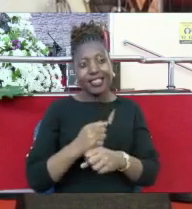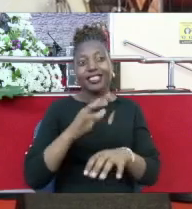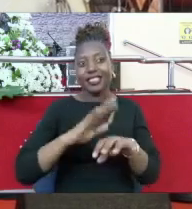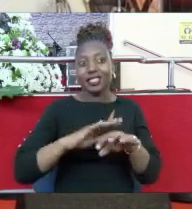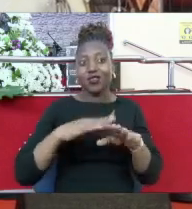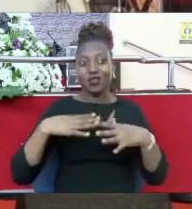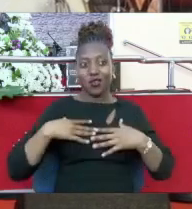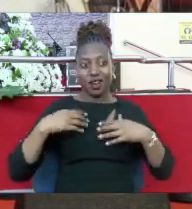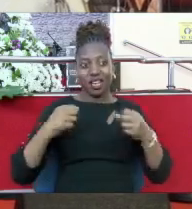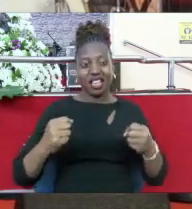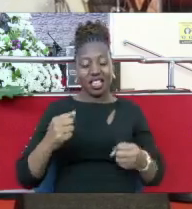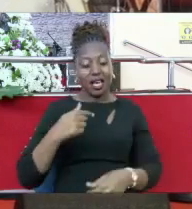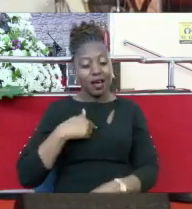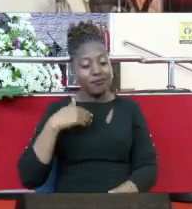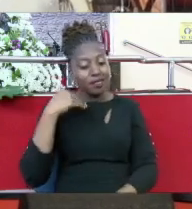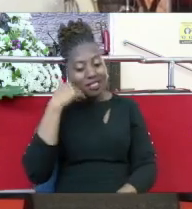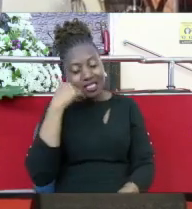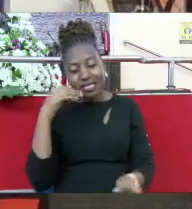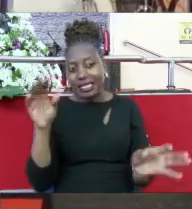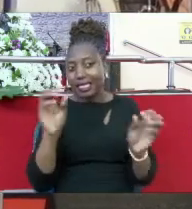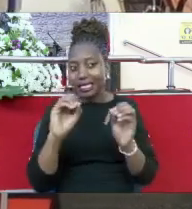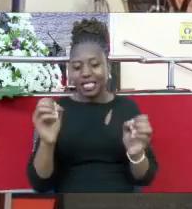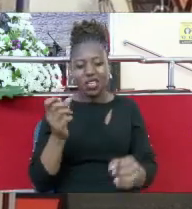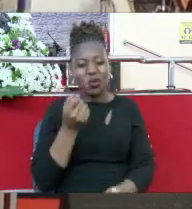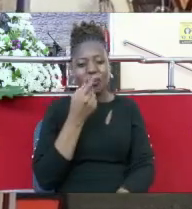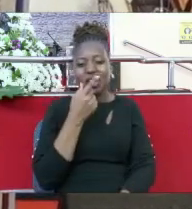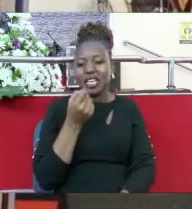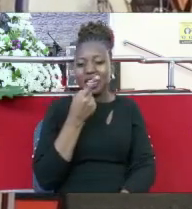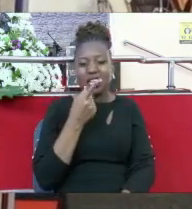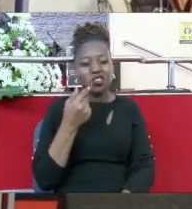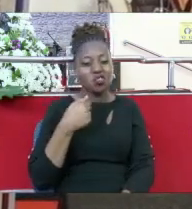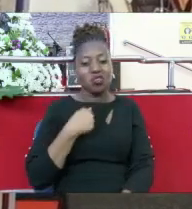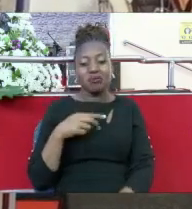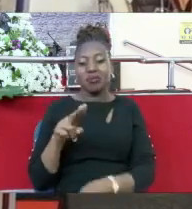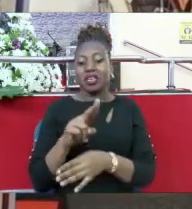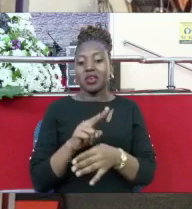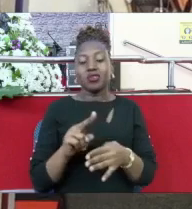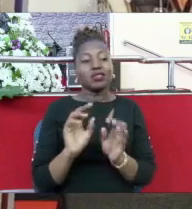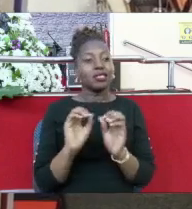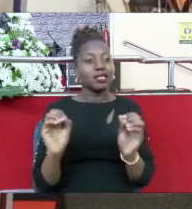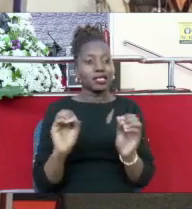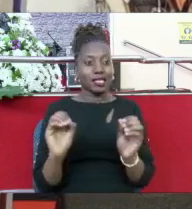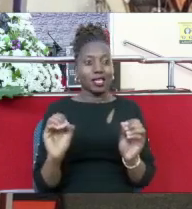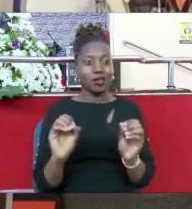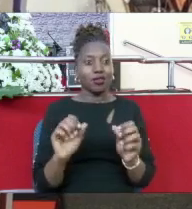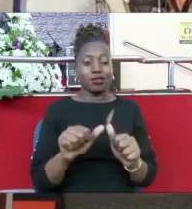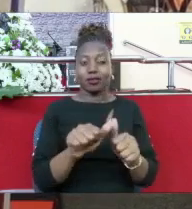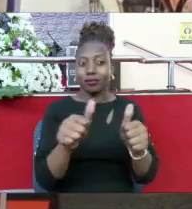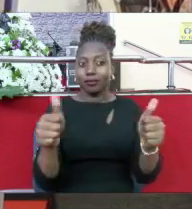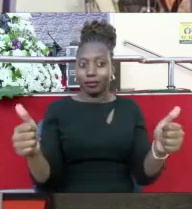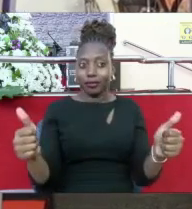I'm not sick. I don't take any medication. I'm healthy.